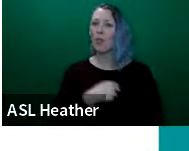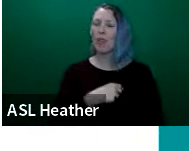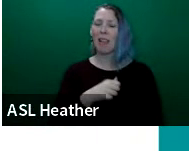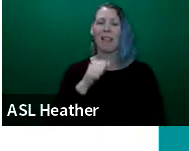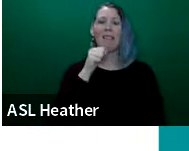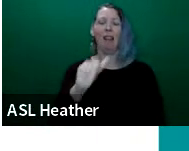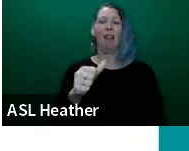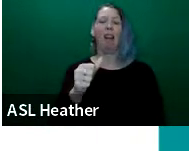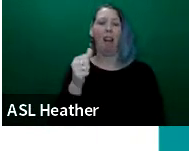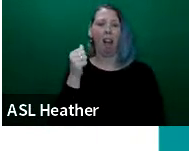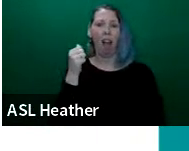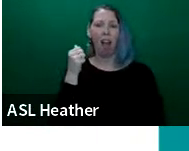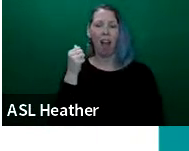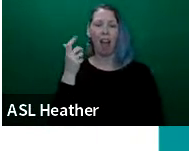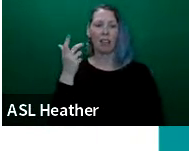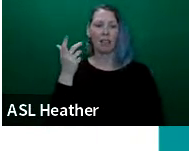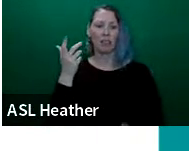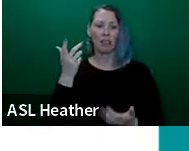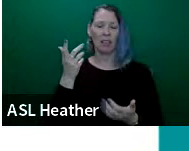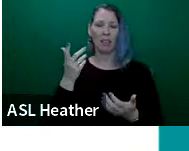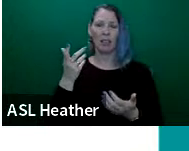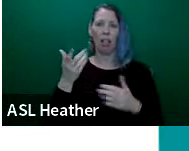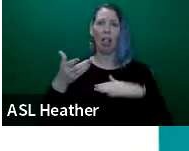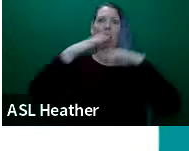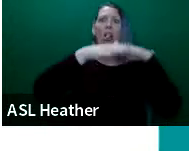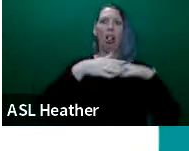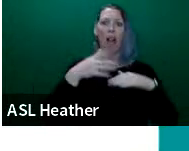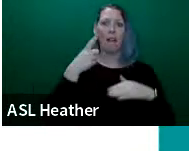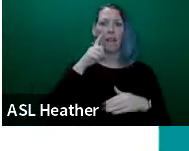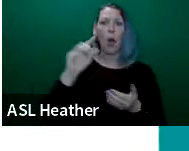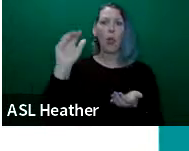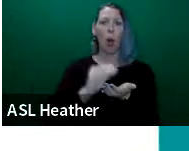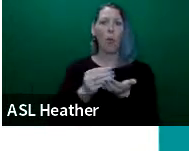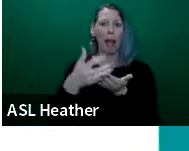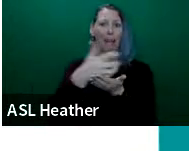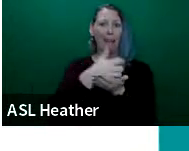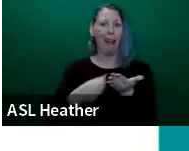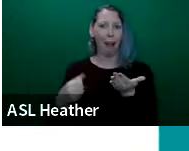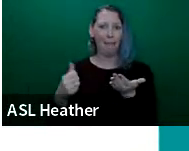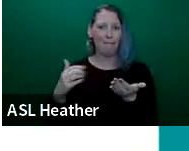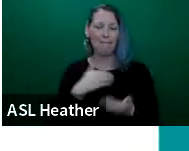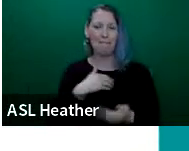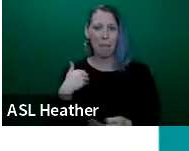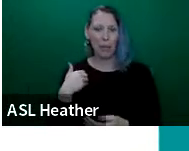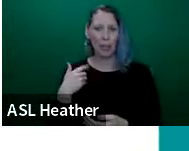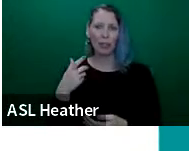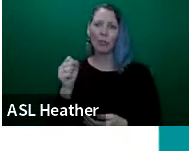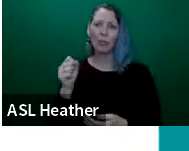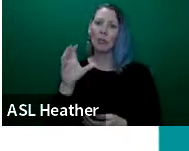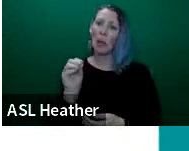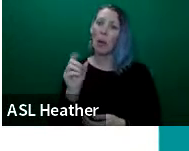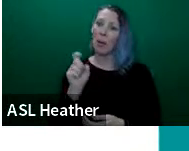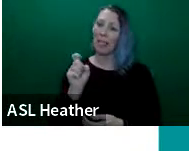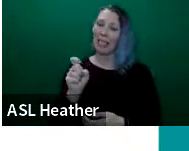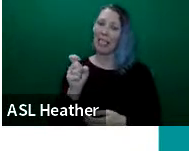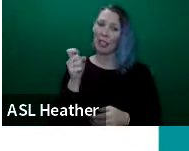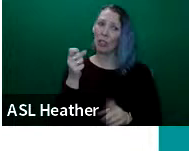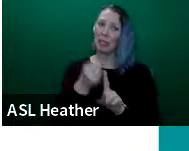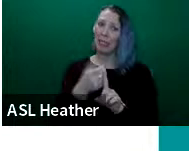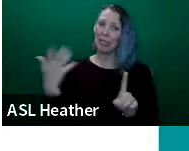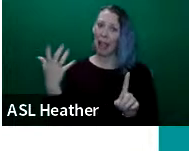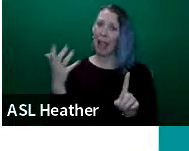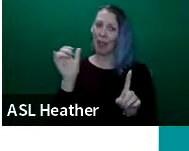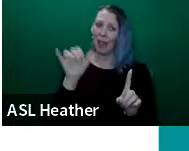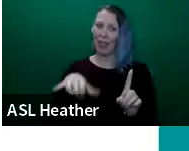exacerbating costs for low-income community members. So your equity definition should be expanded.